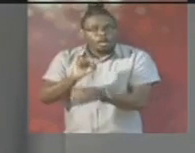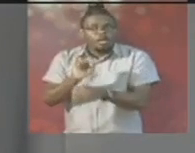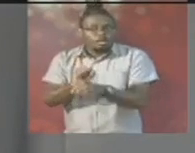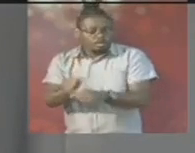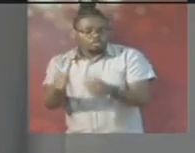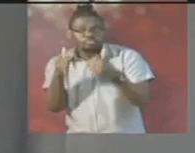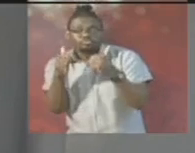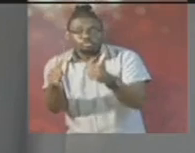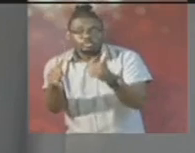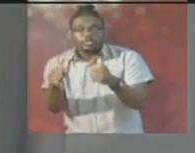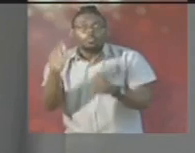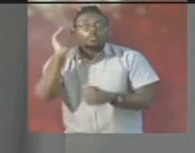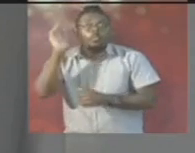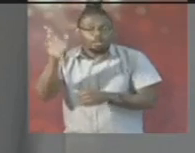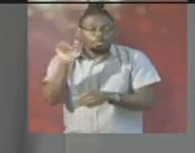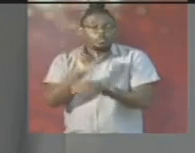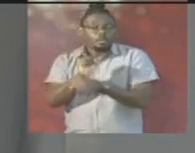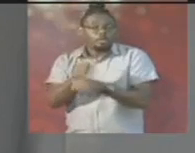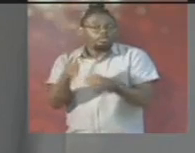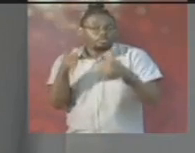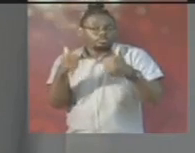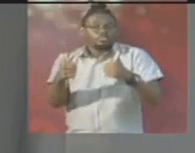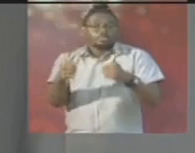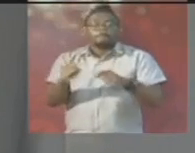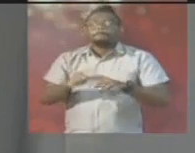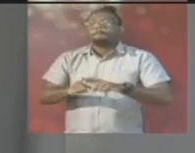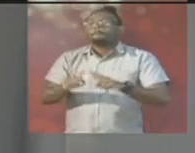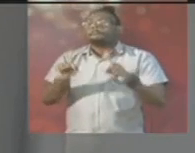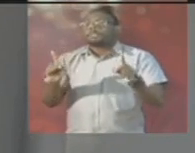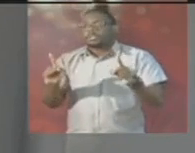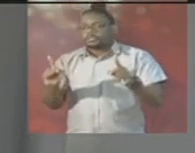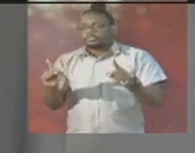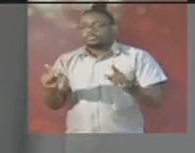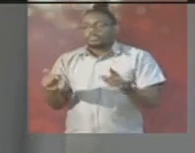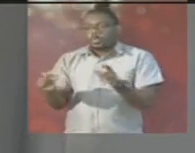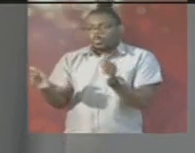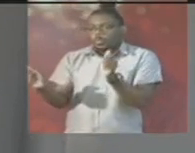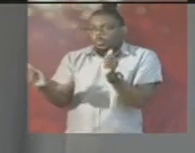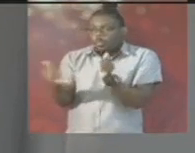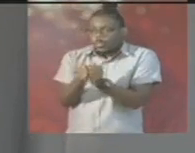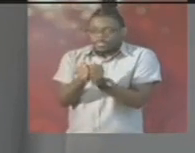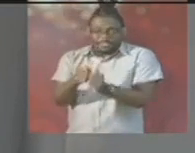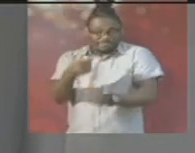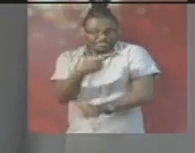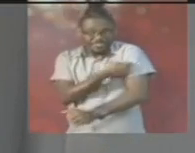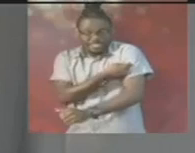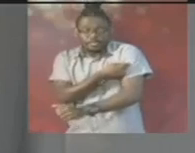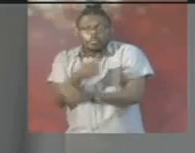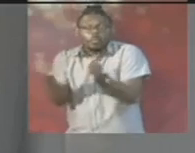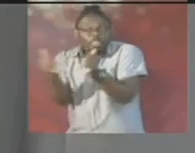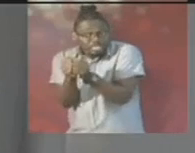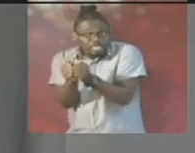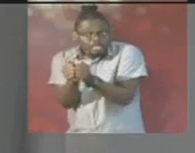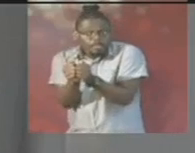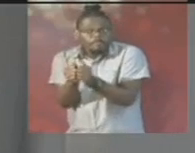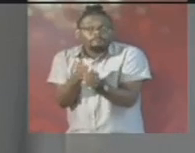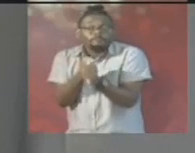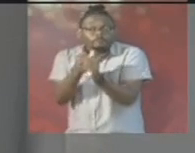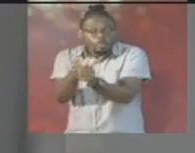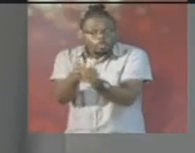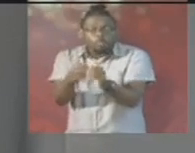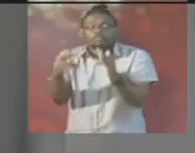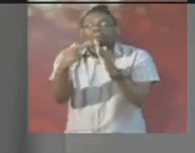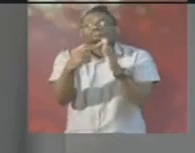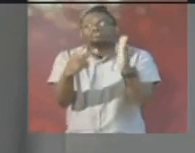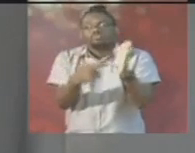will work, but it works alongside our public health measures.